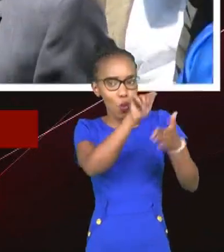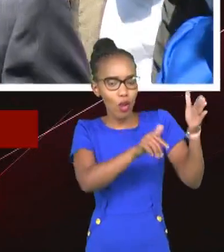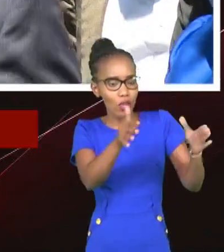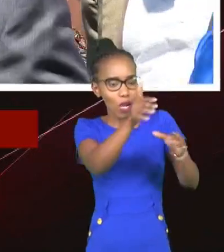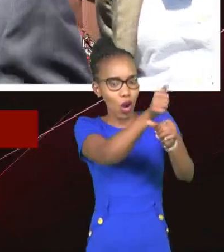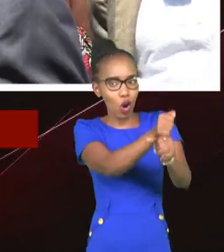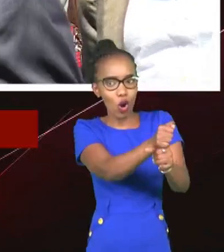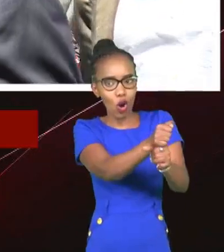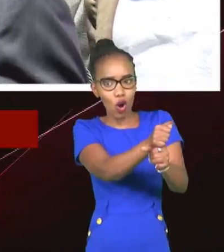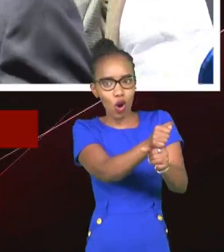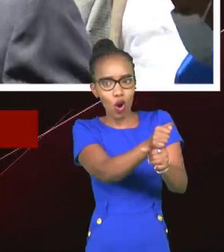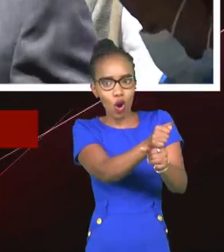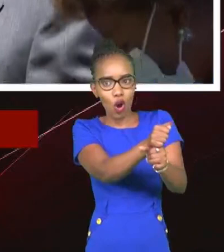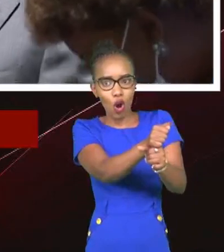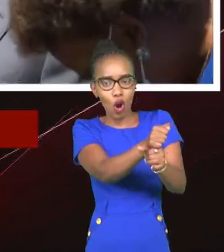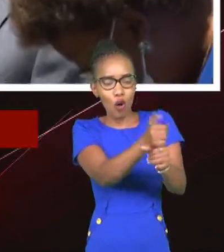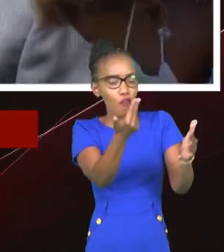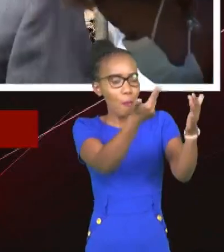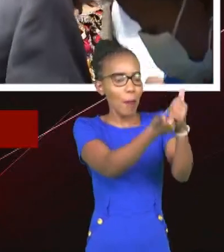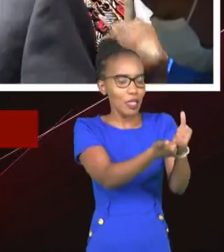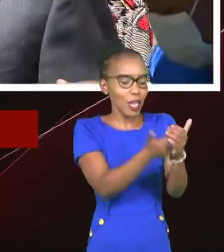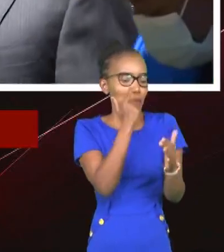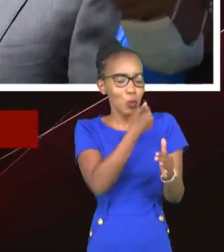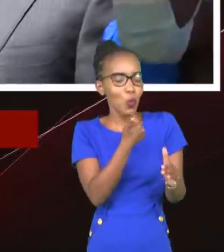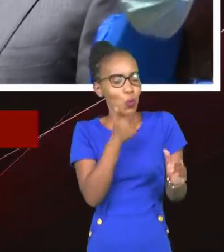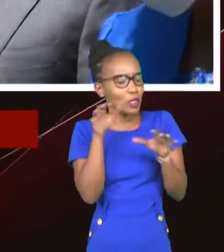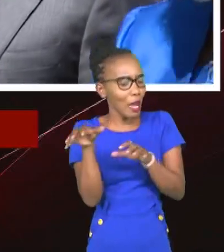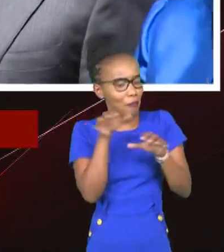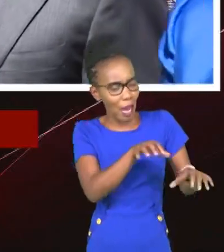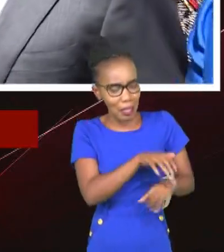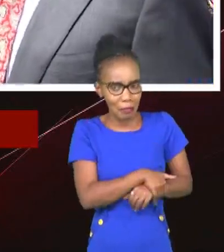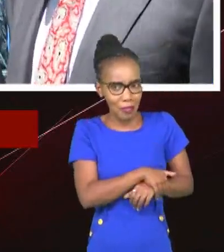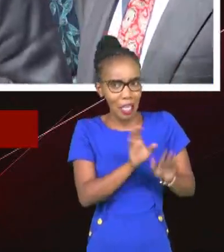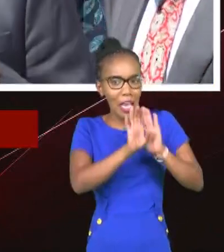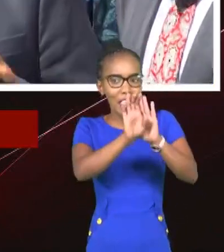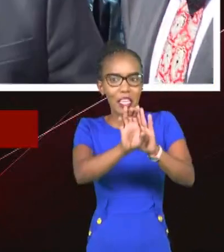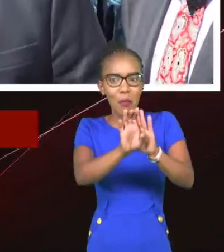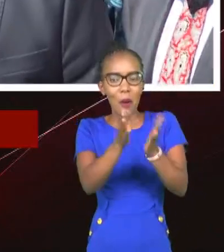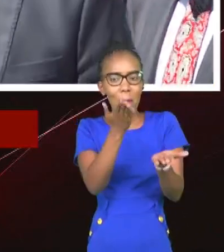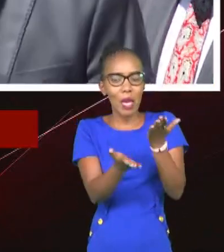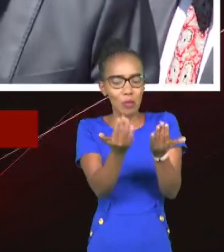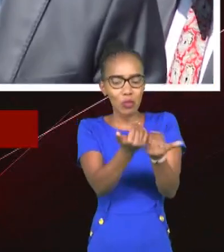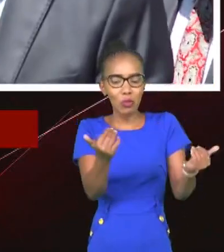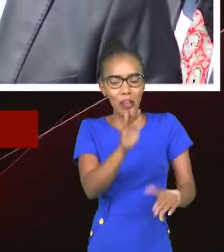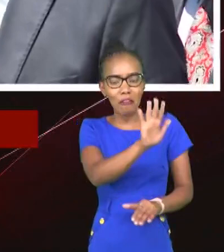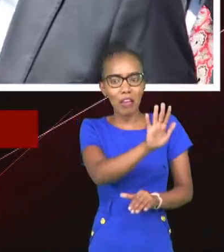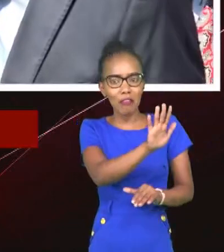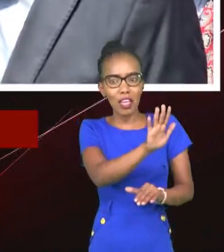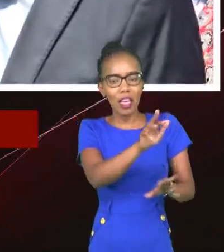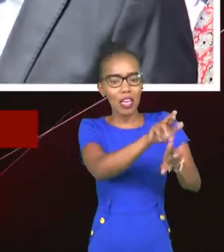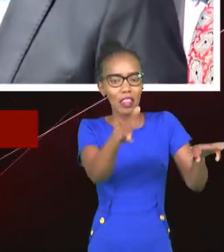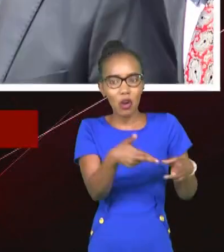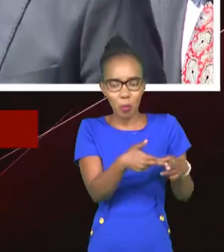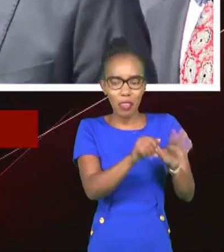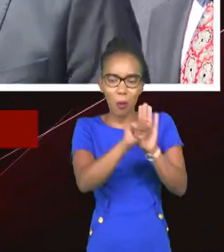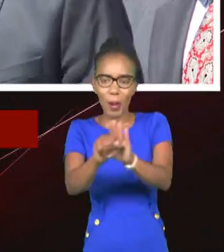coalition of weeping partners. Okay, it's just like five children in a room. They are being oppressed by their elder